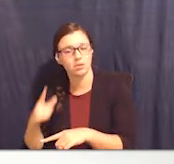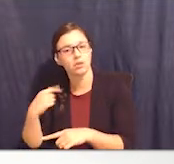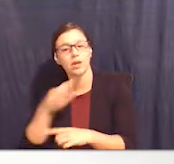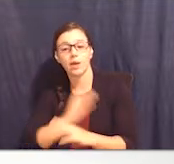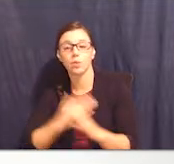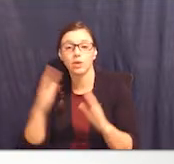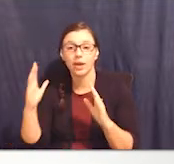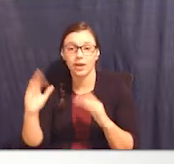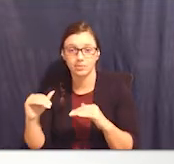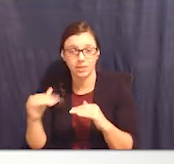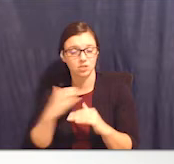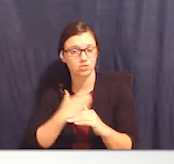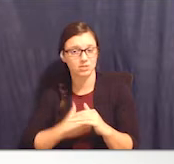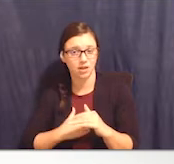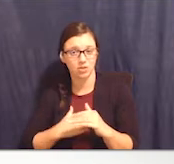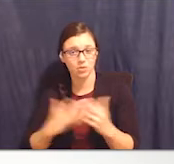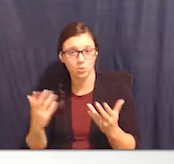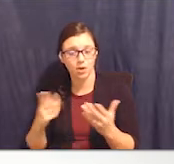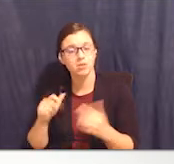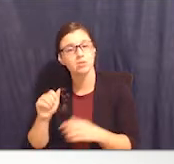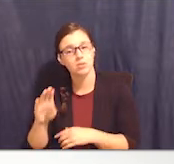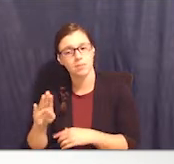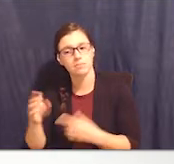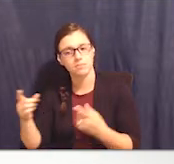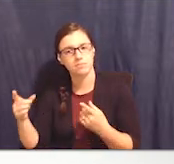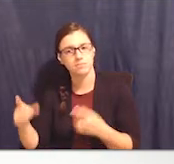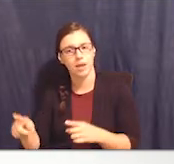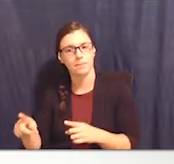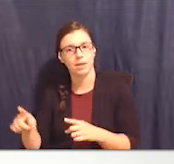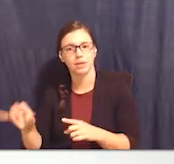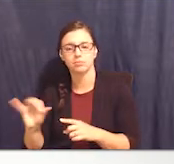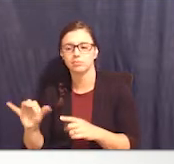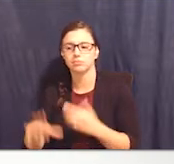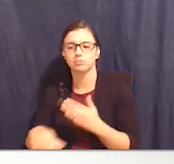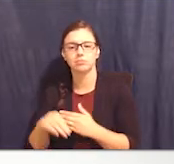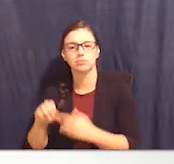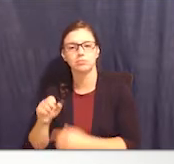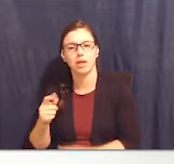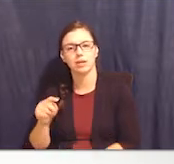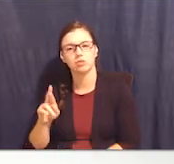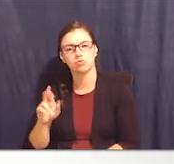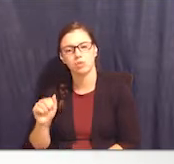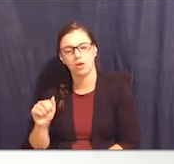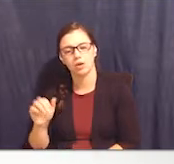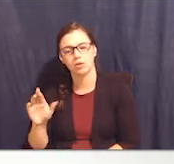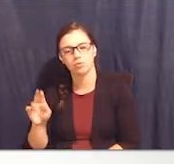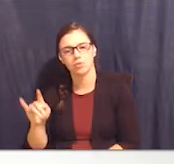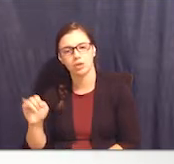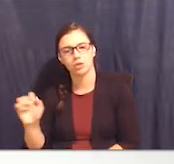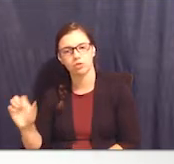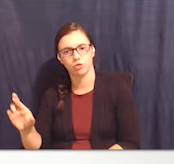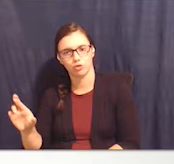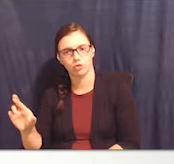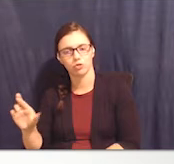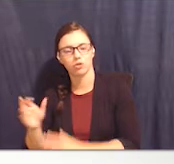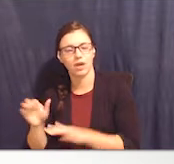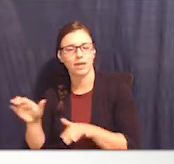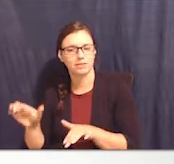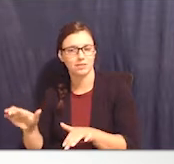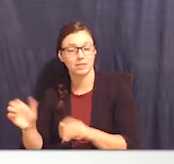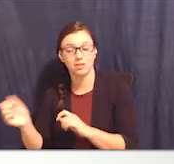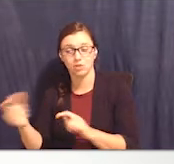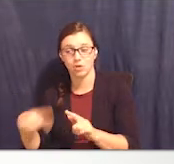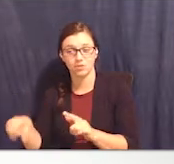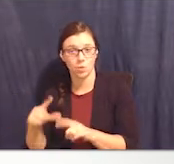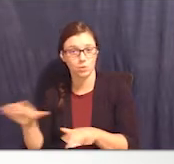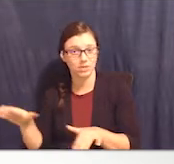We want them to see UMatter at Tampa, USF Tampa, or Okaloosa. We want them to go to these